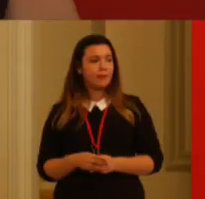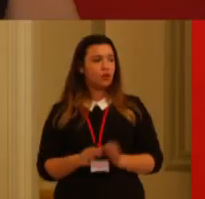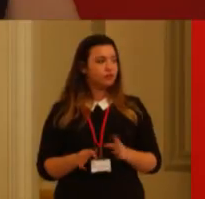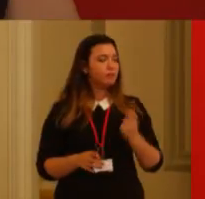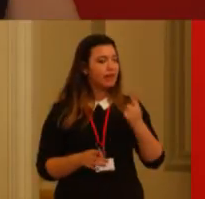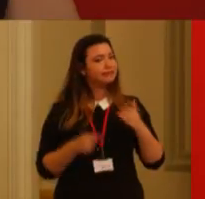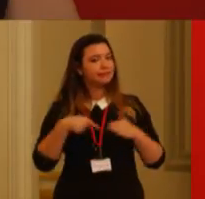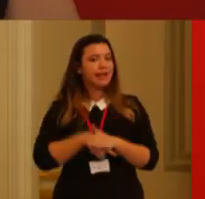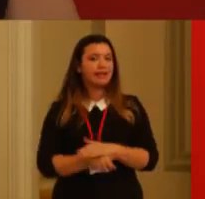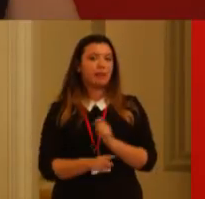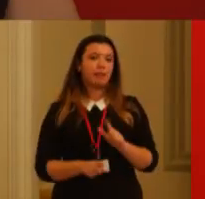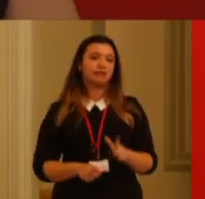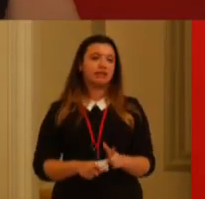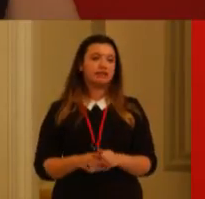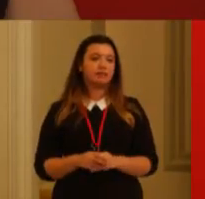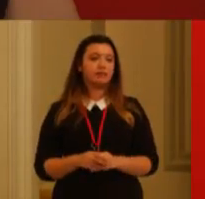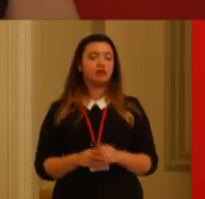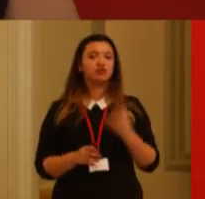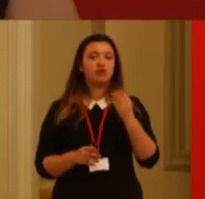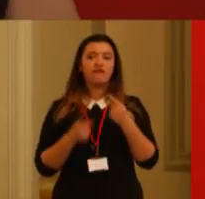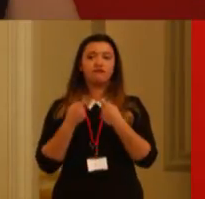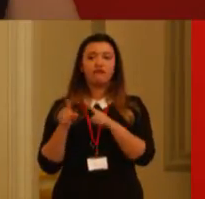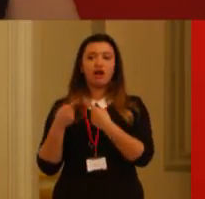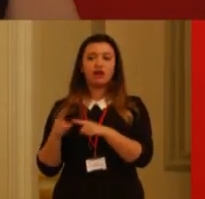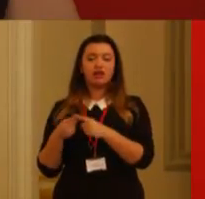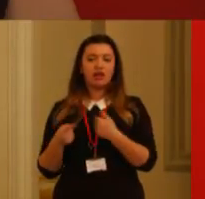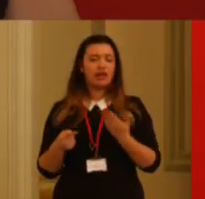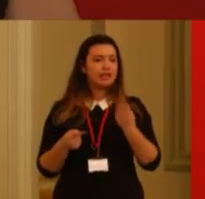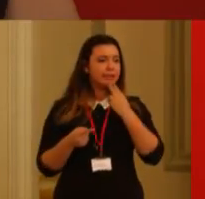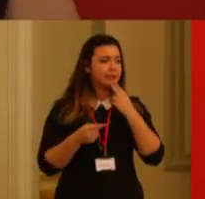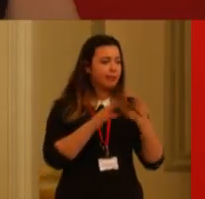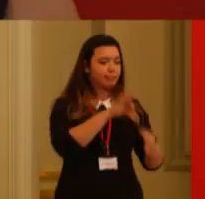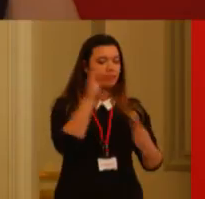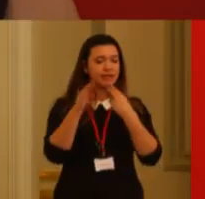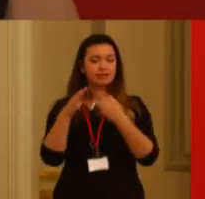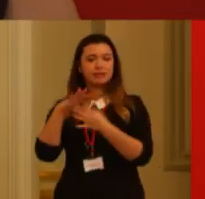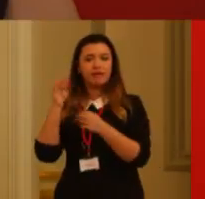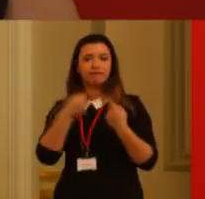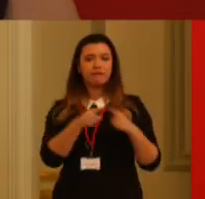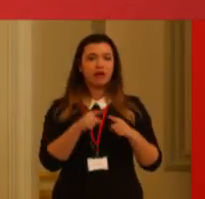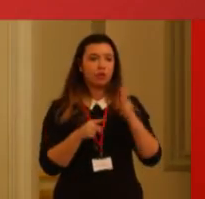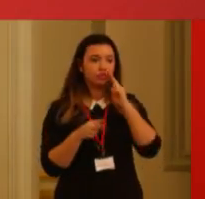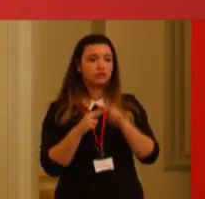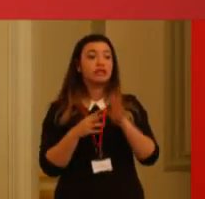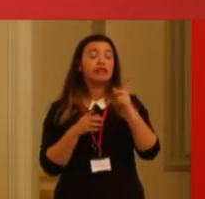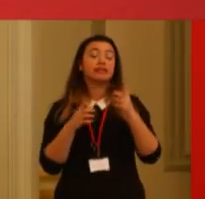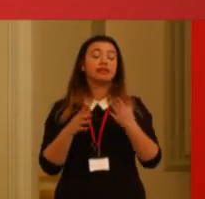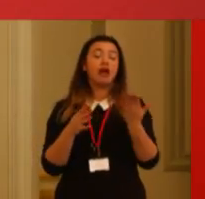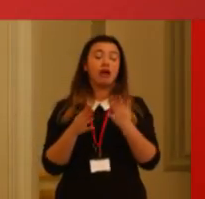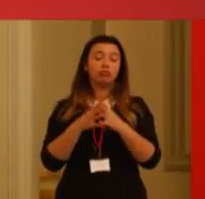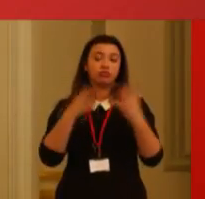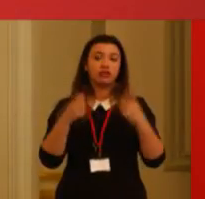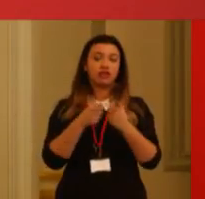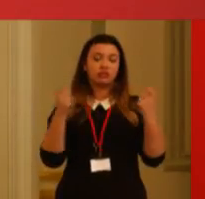Okay, so you're saying it needs to spread, it needs to gain depth, and it also needs to turn to dialogue, an